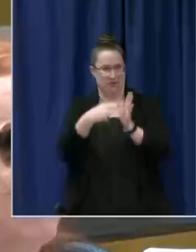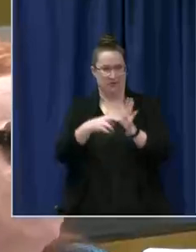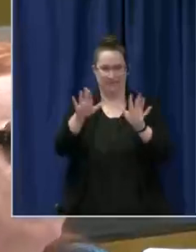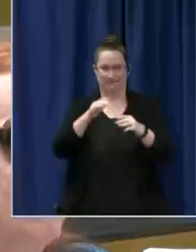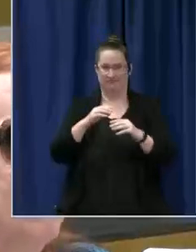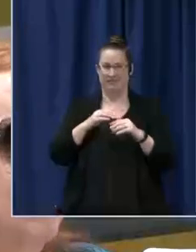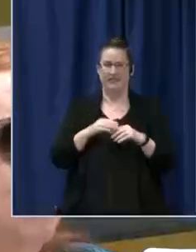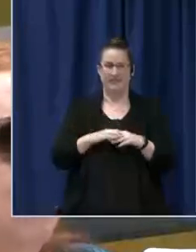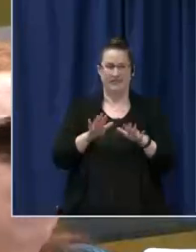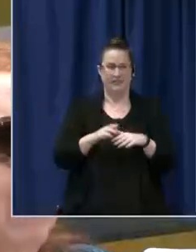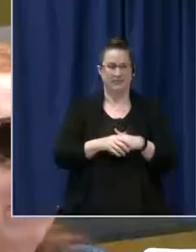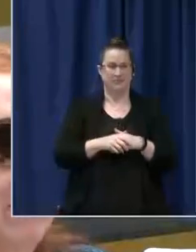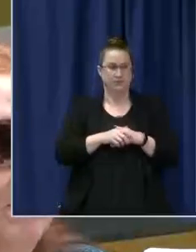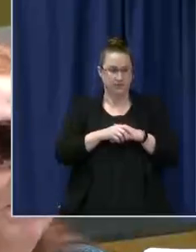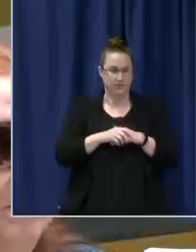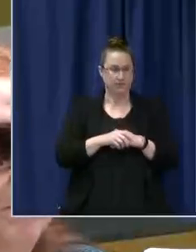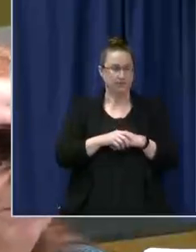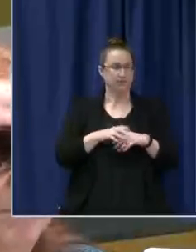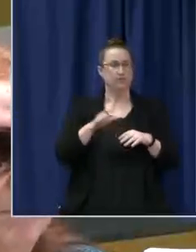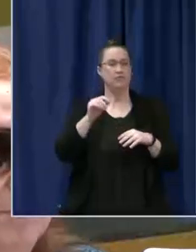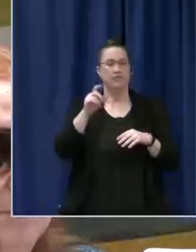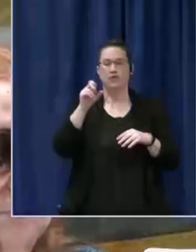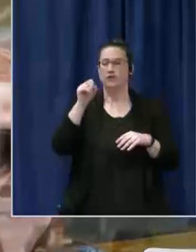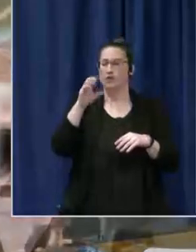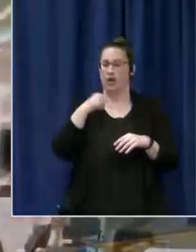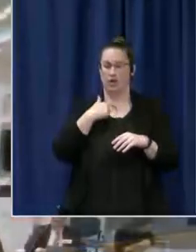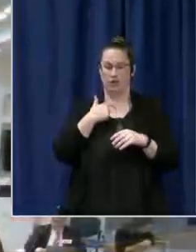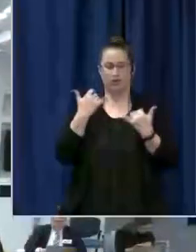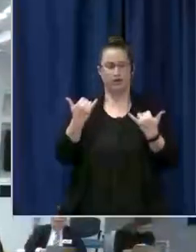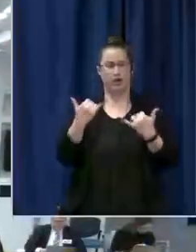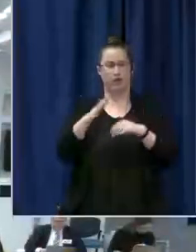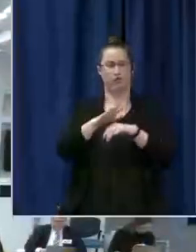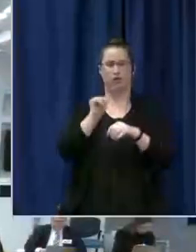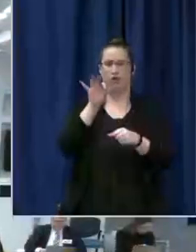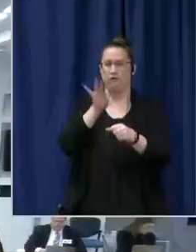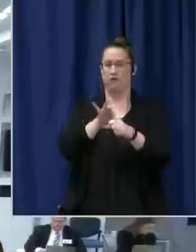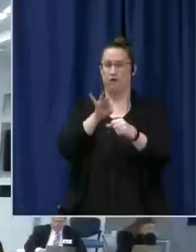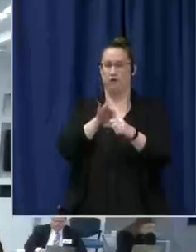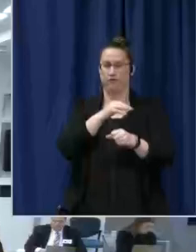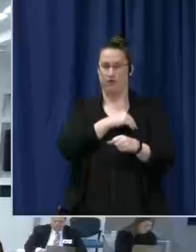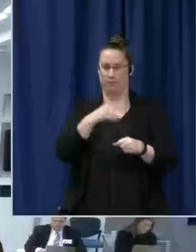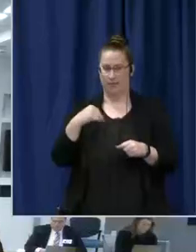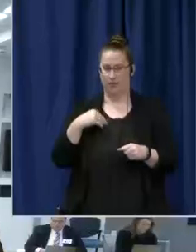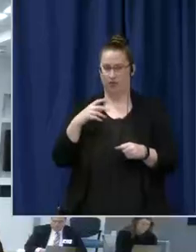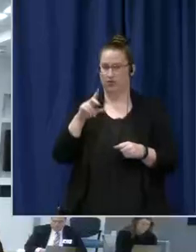So I'd just like to call a vote of the members of the DAC.